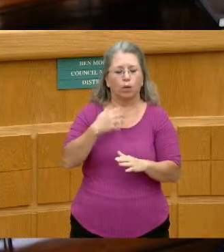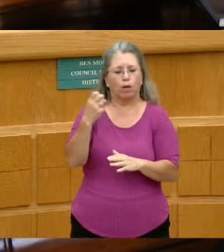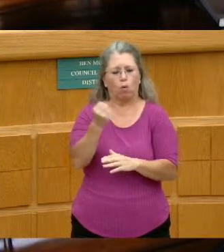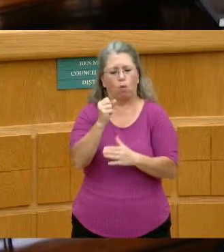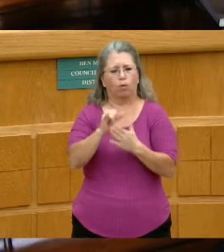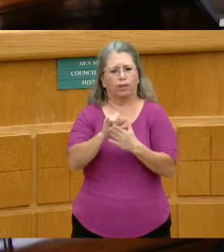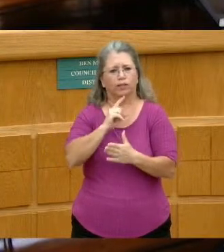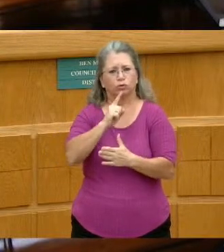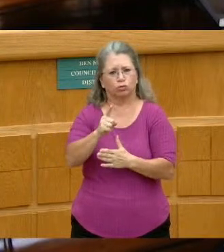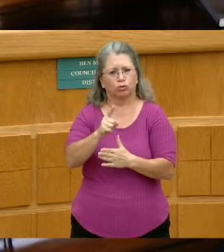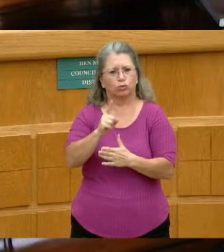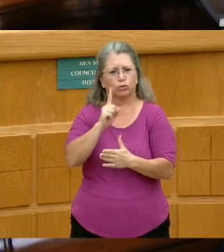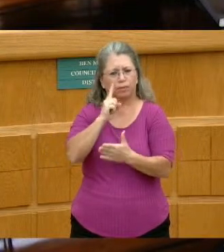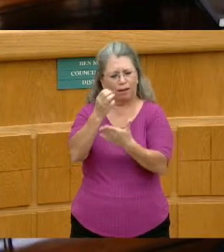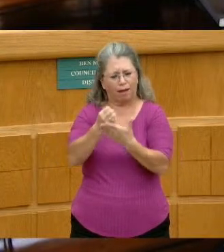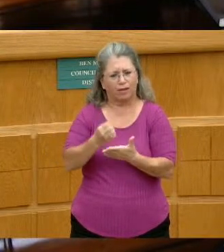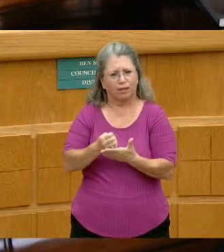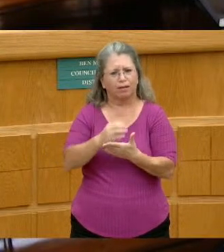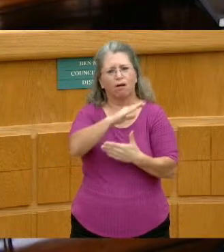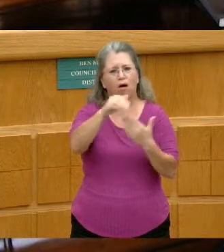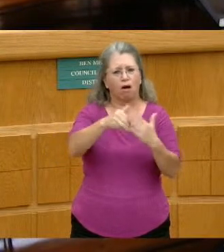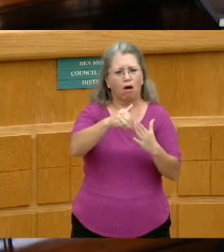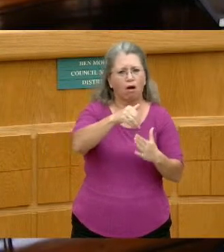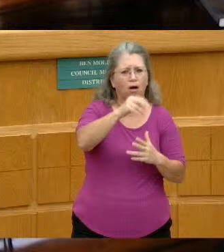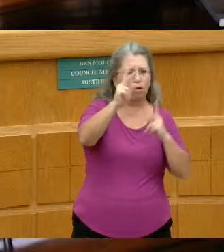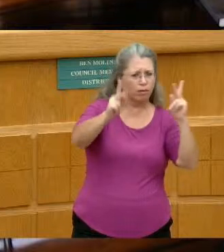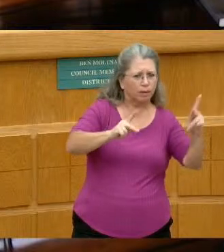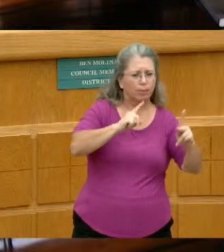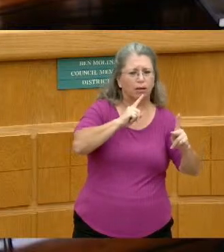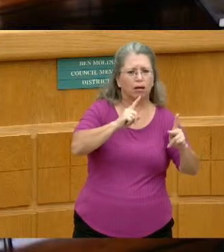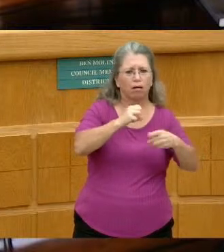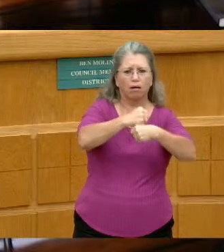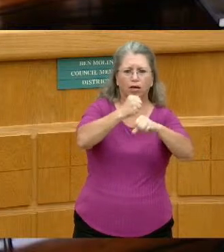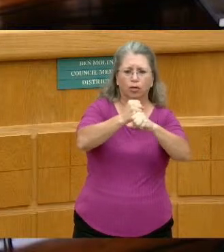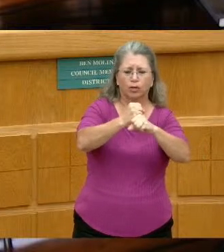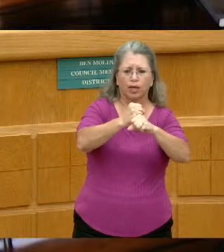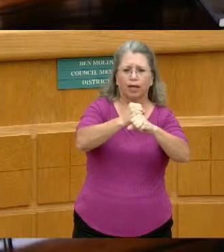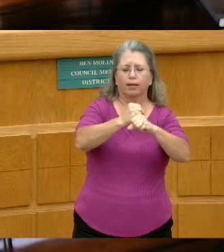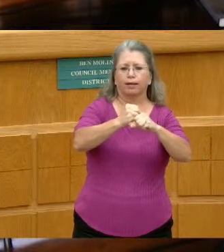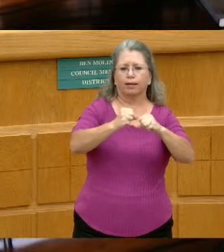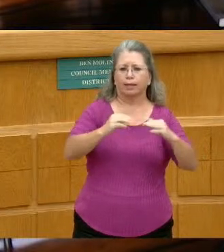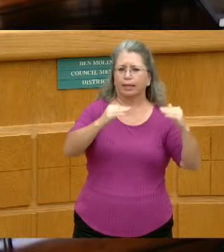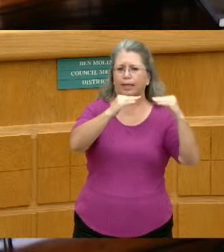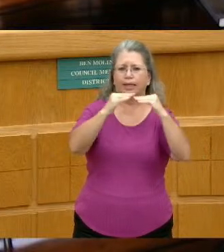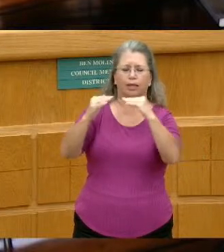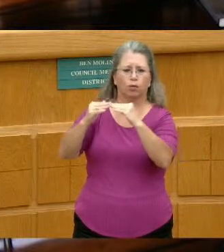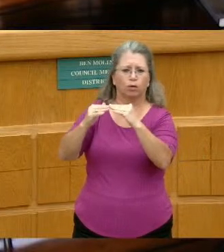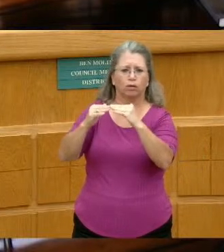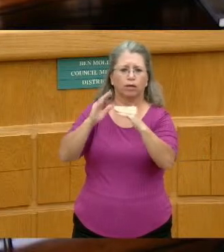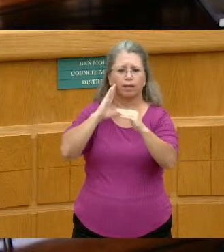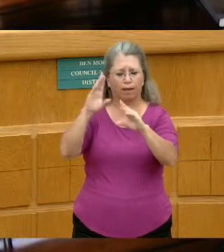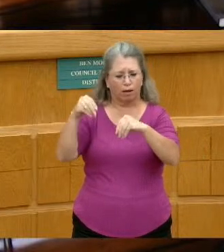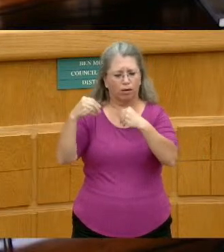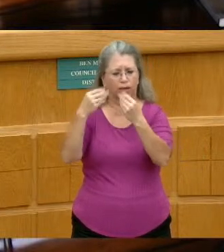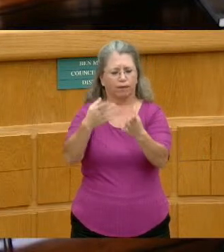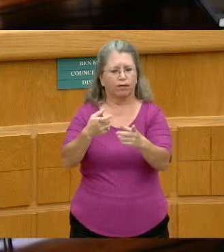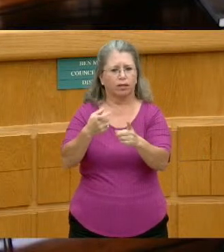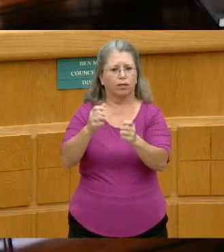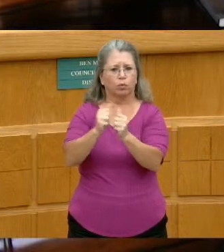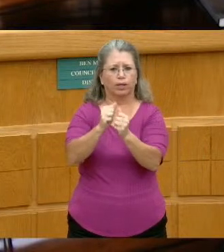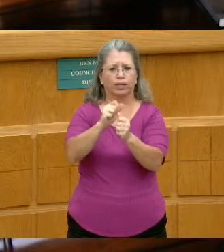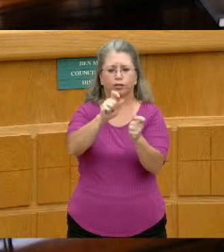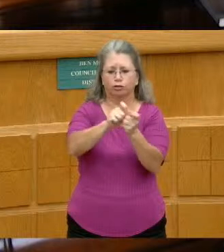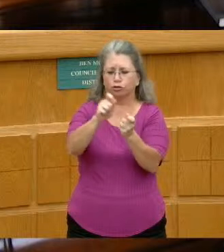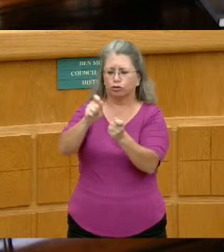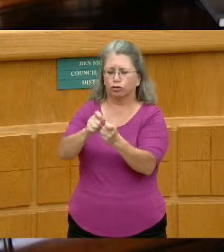self-evident, that all men are created equal, that they are endowed by their Creator with certain unalienable rights, that among these